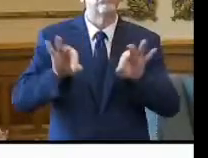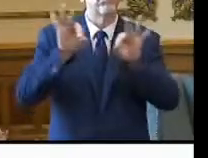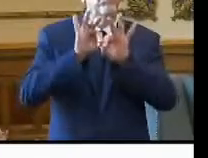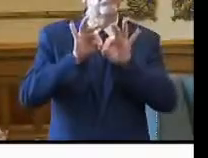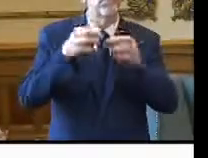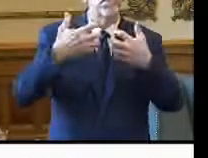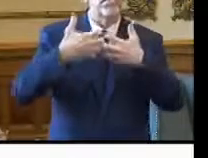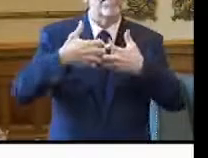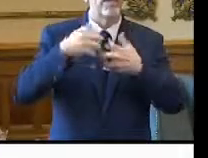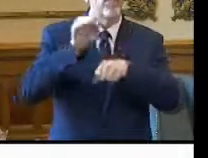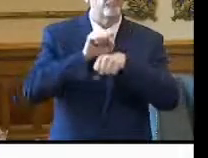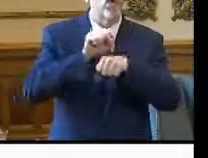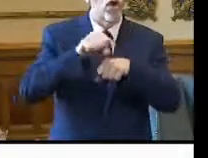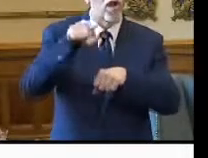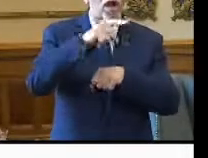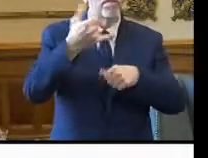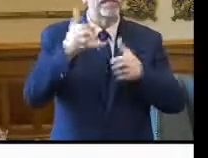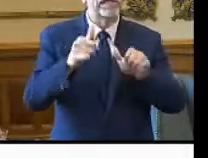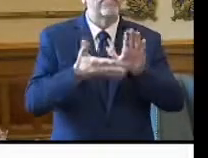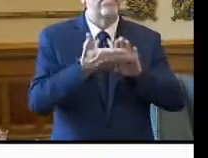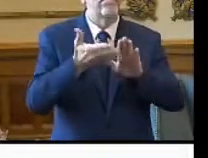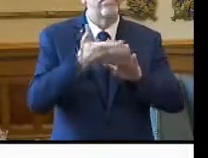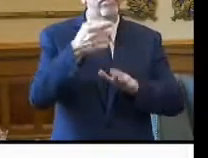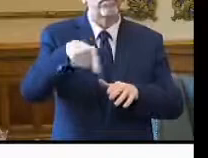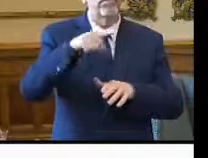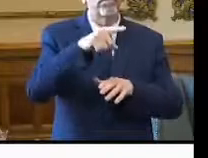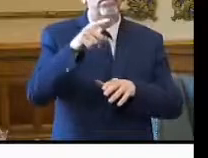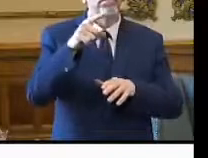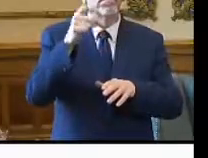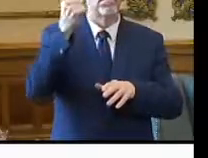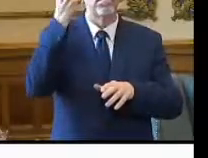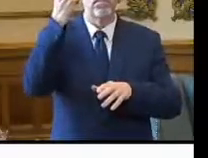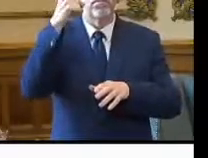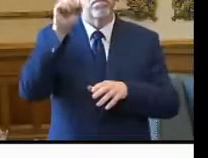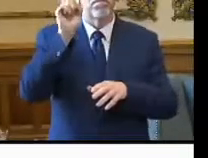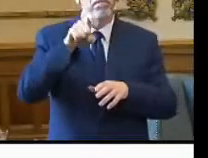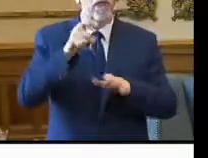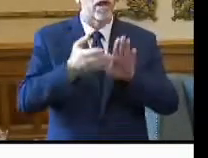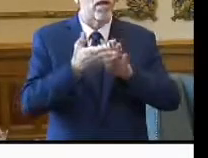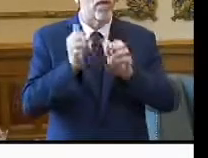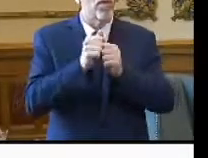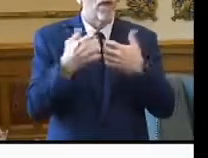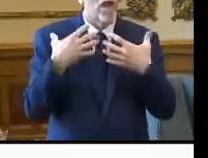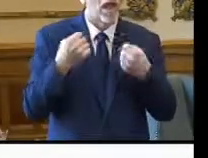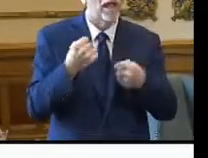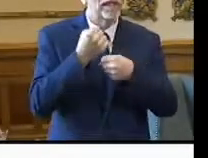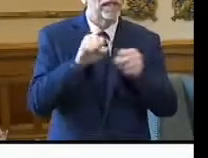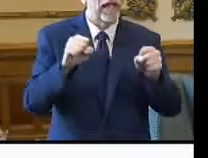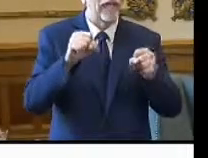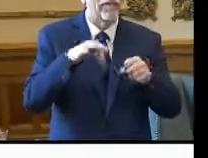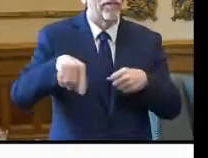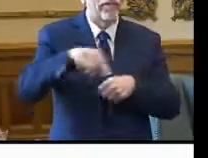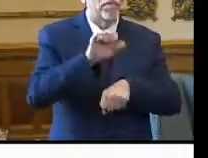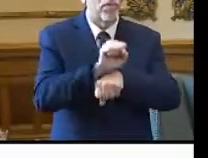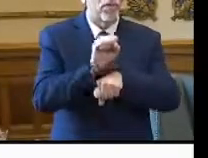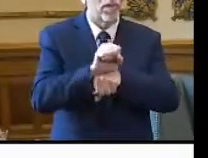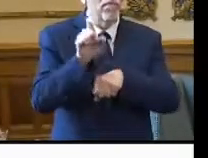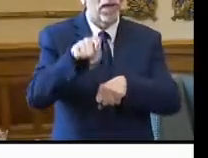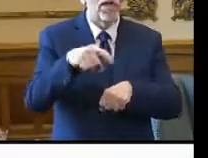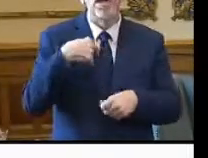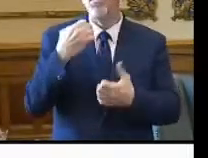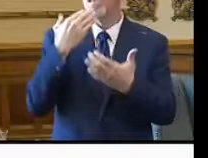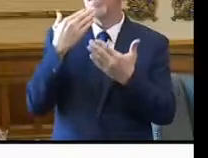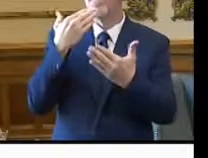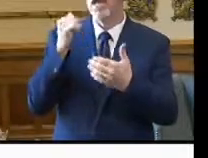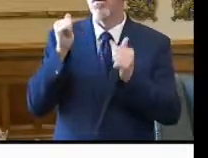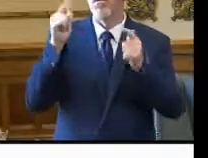manufacturing operations doing business are done so with the health and the safety of every employee in mind. I want to thank everyone that's